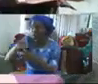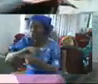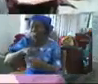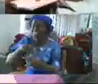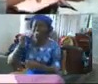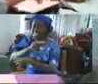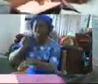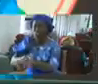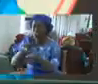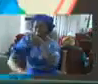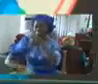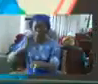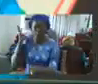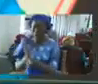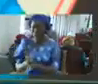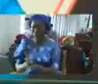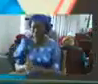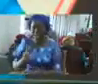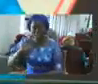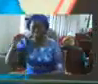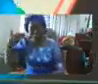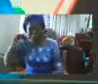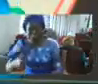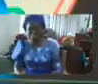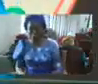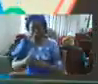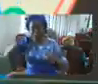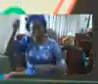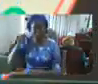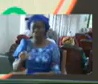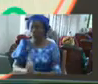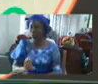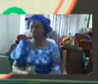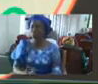If that is the only thing we are thanking God for, it's